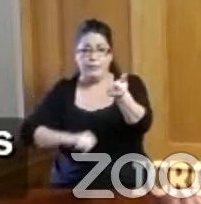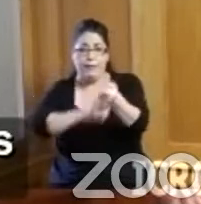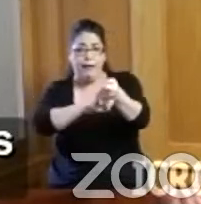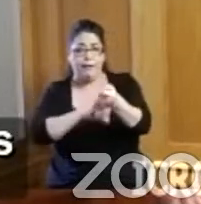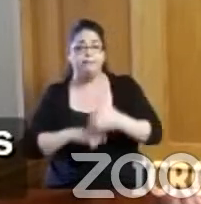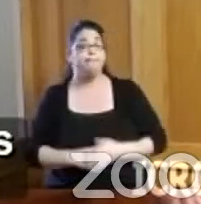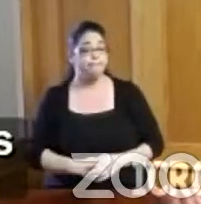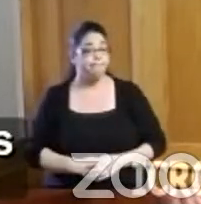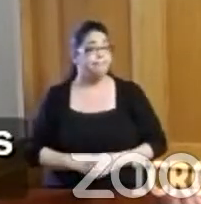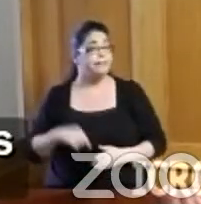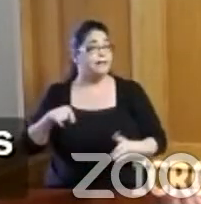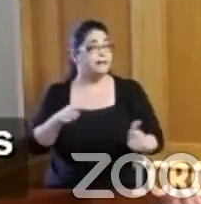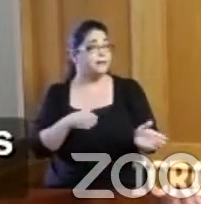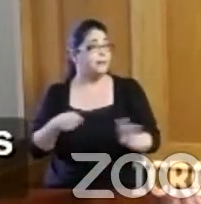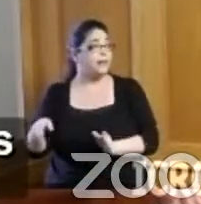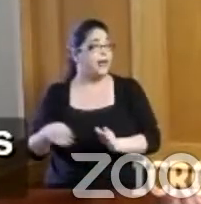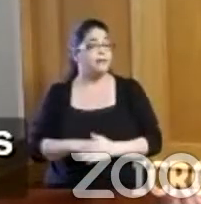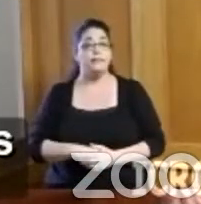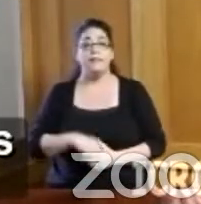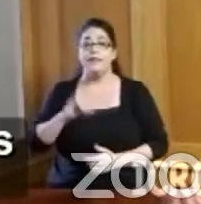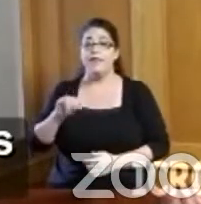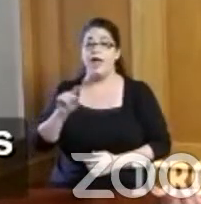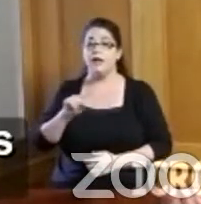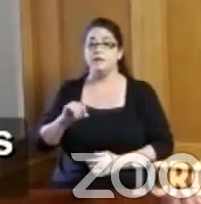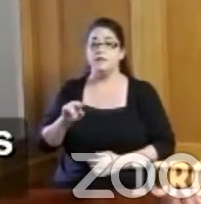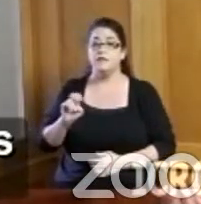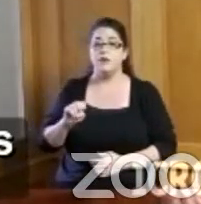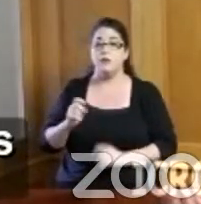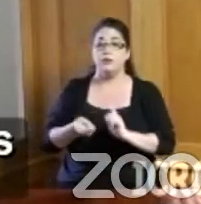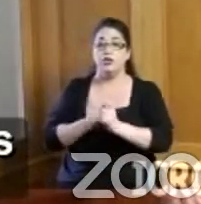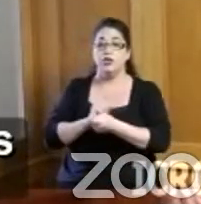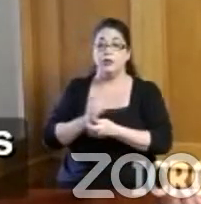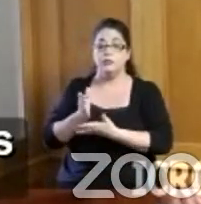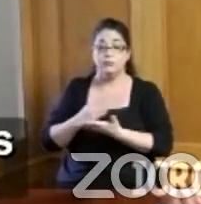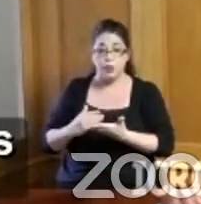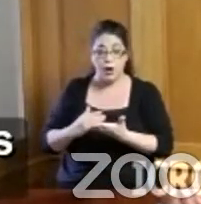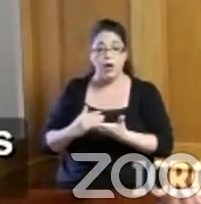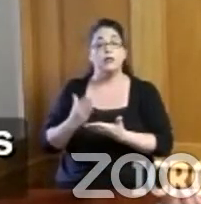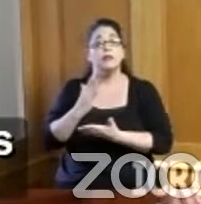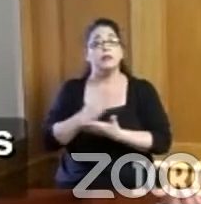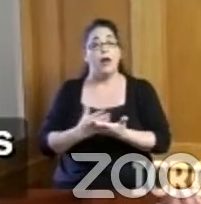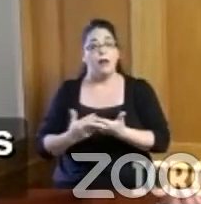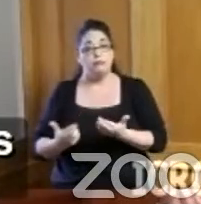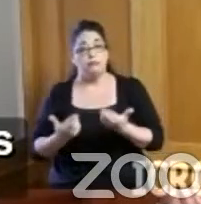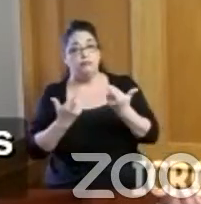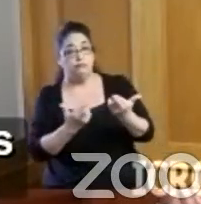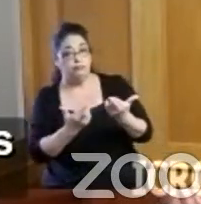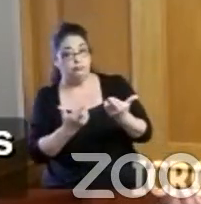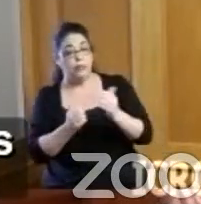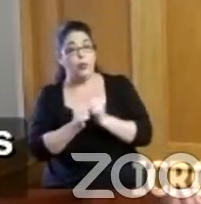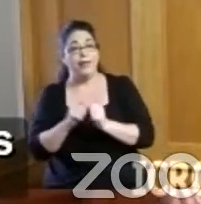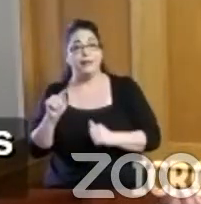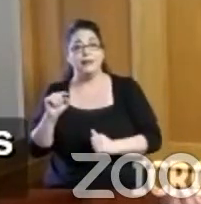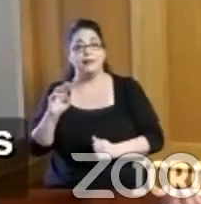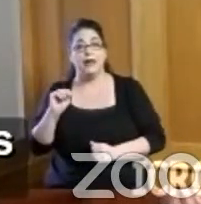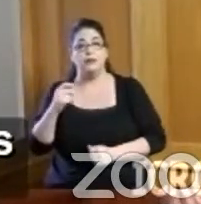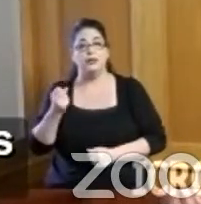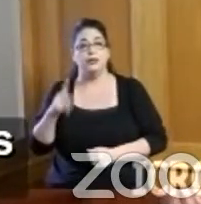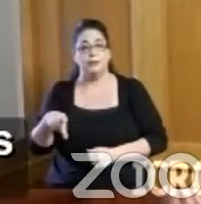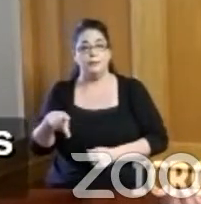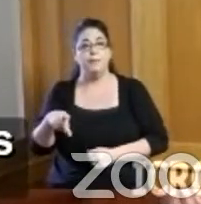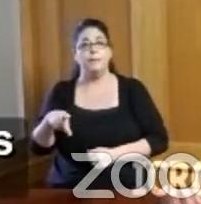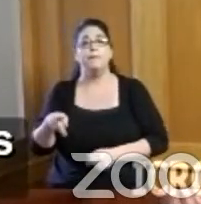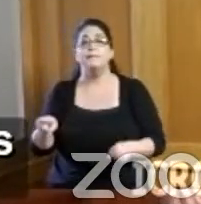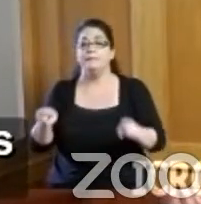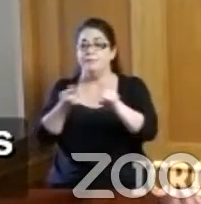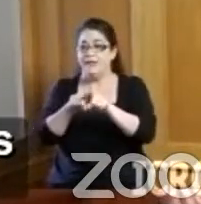Commission. So that is the zone change part of the request. There are conditions that were recommended by both the Township and the Zoning Commission. They are the